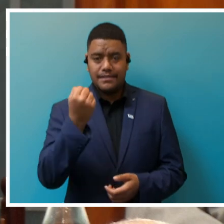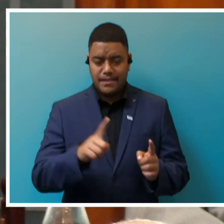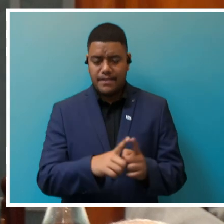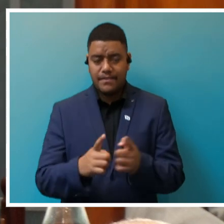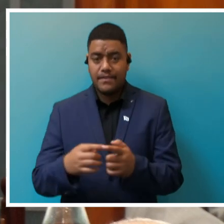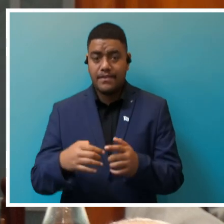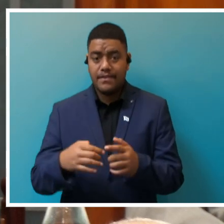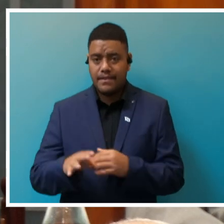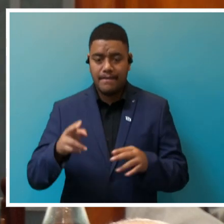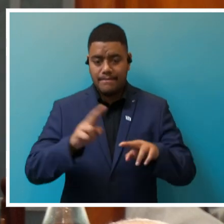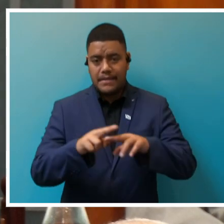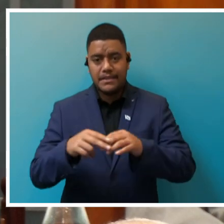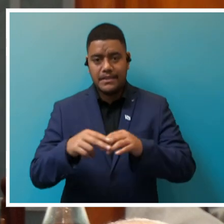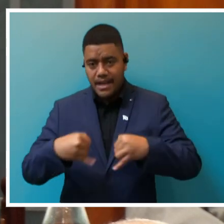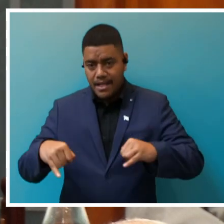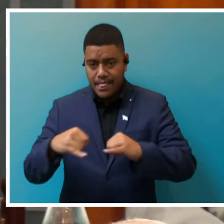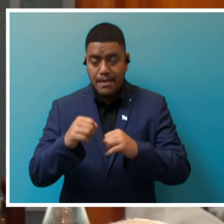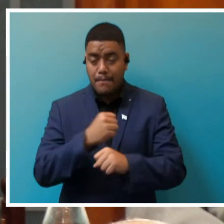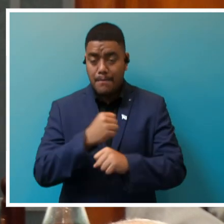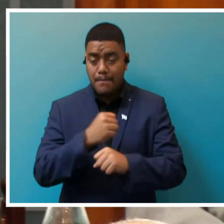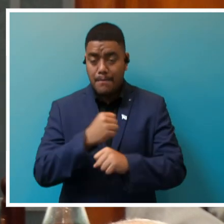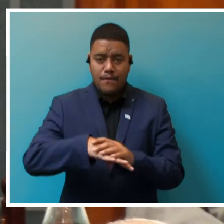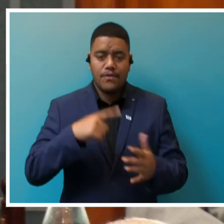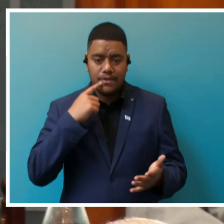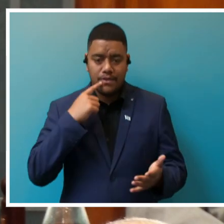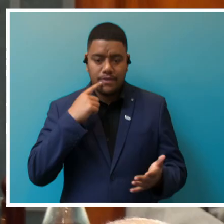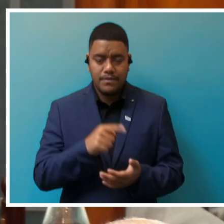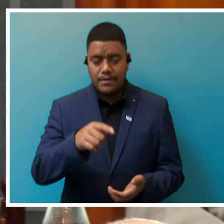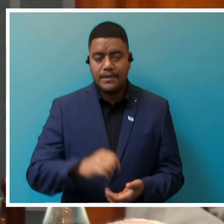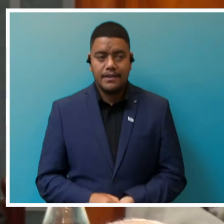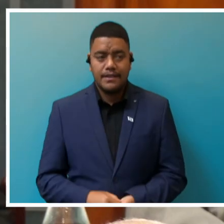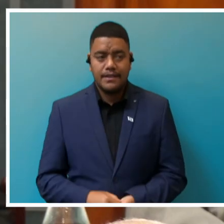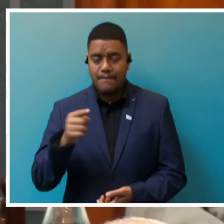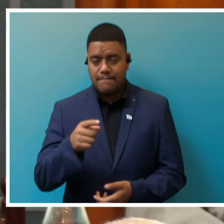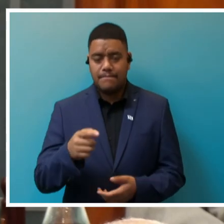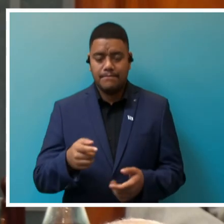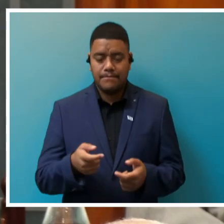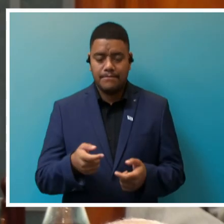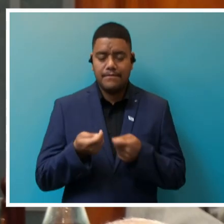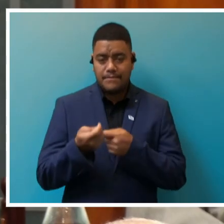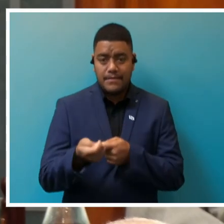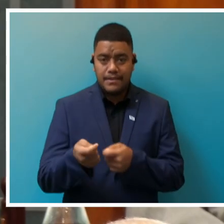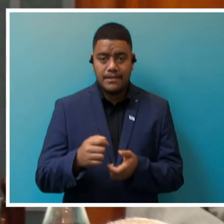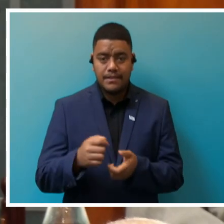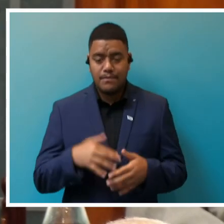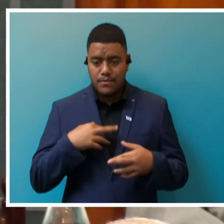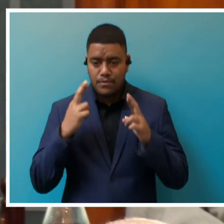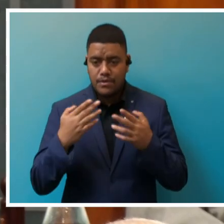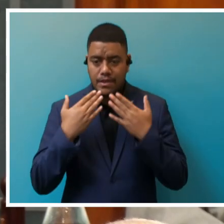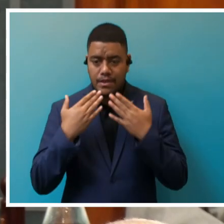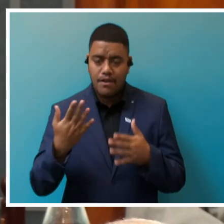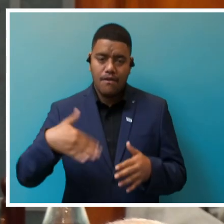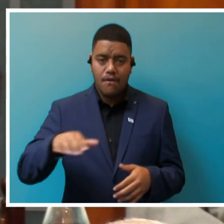across the Fiji Islands, a powerful testament of the resilience of the breed. And I wish to thank all our